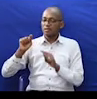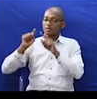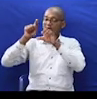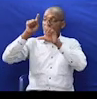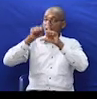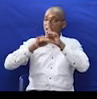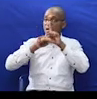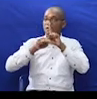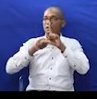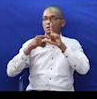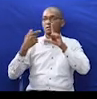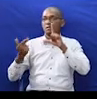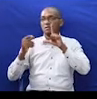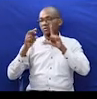3,